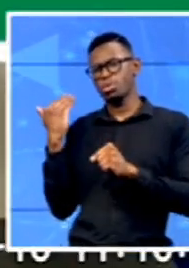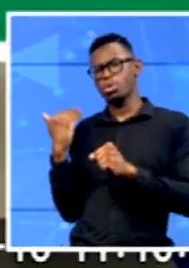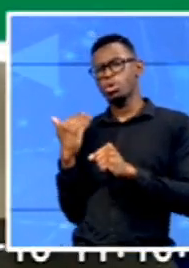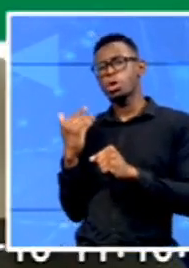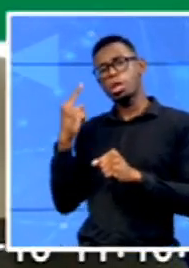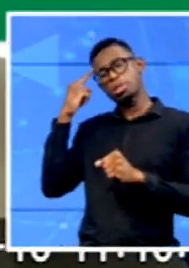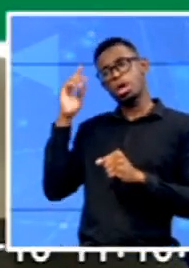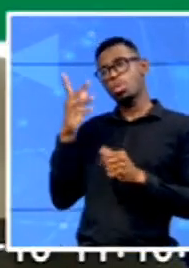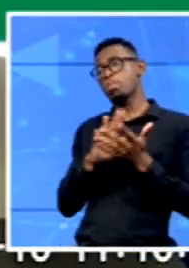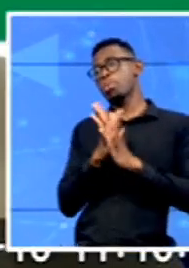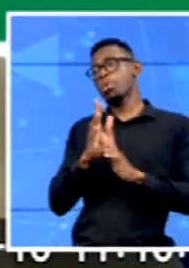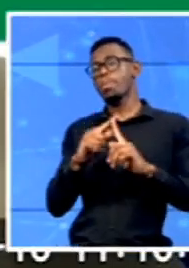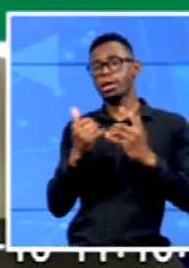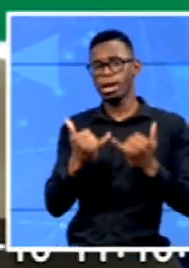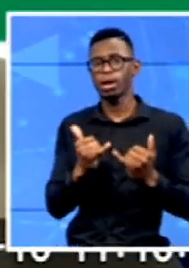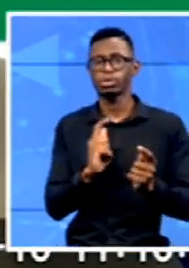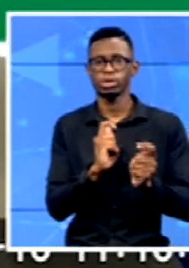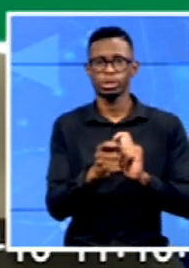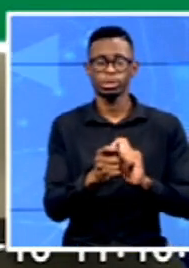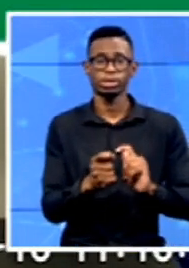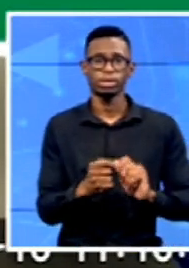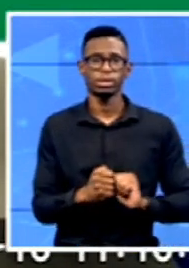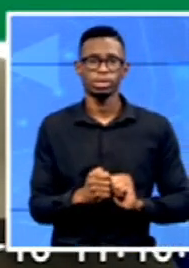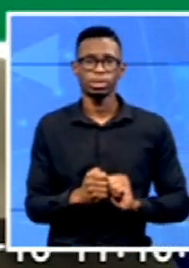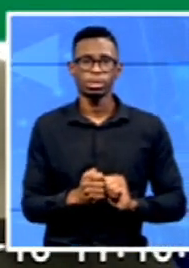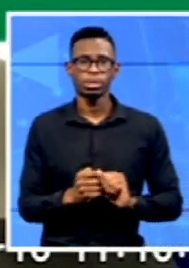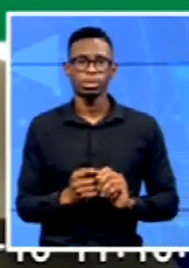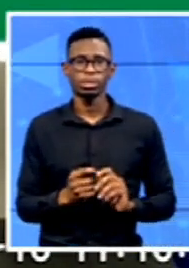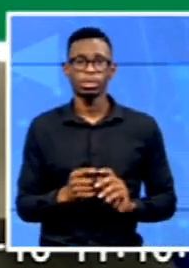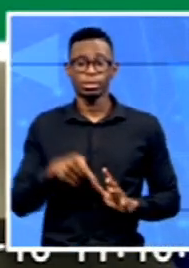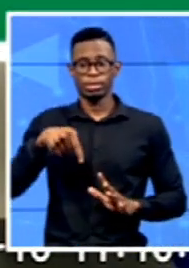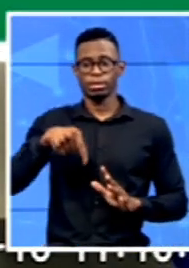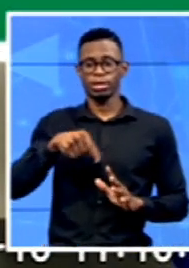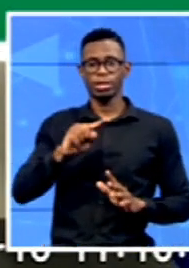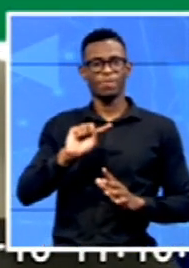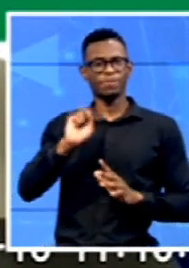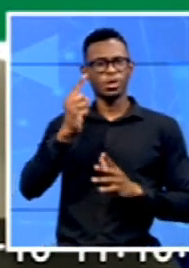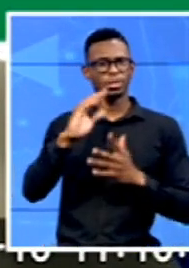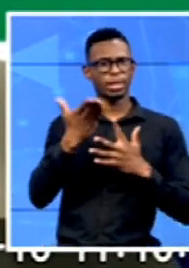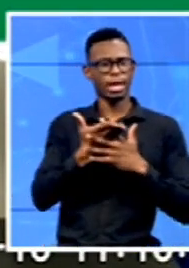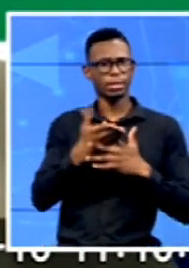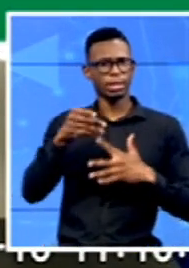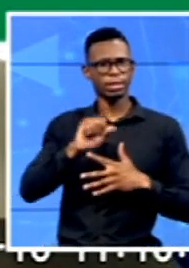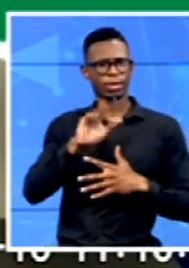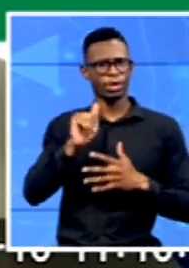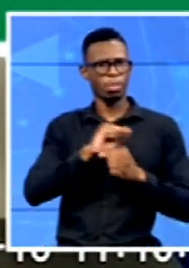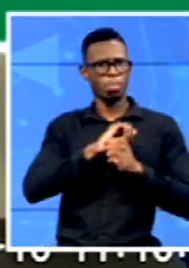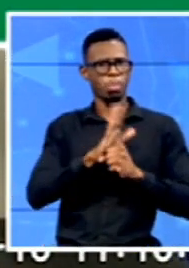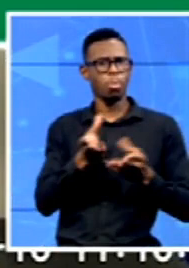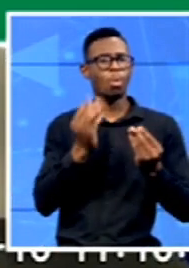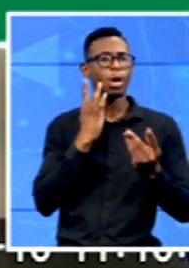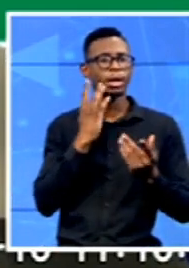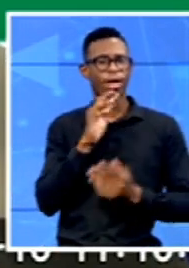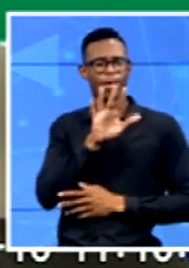as a country, with our first case being diagnosed on the 5th of March 2020. We went to experience